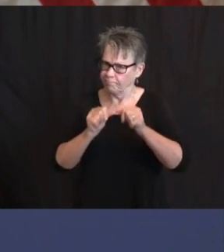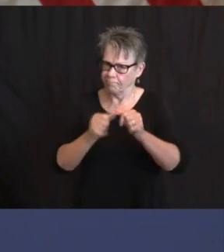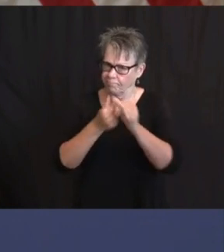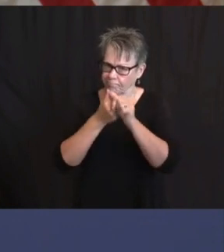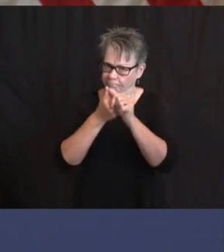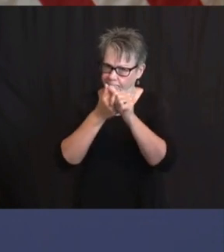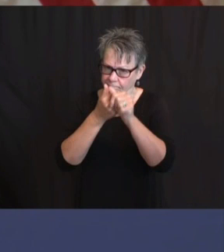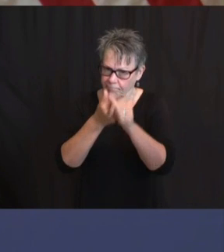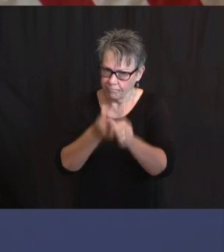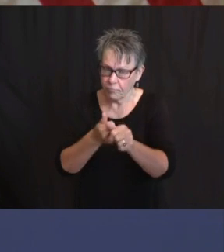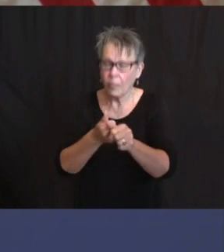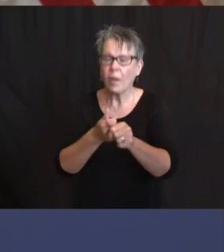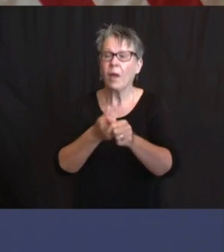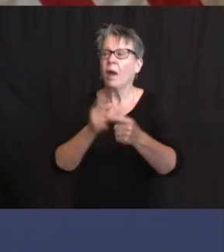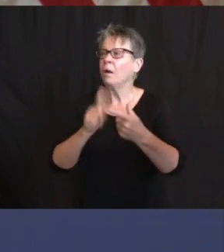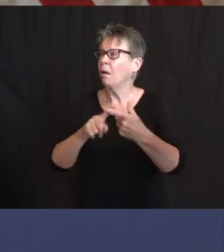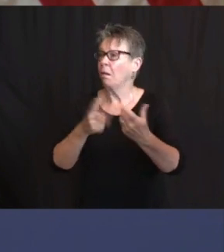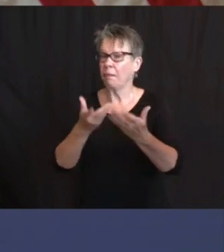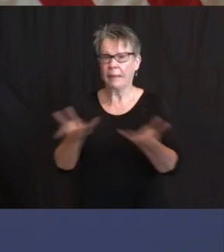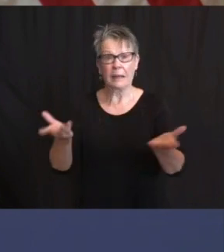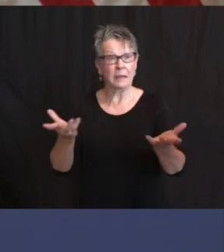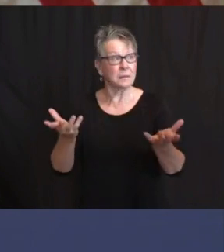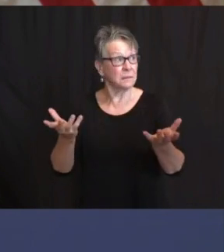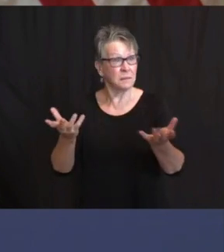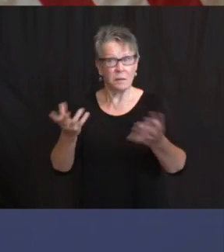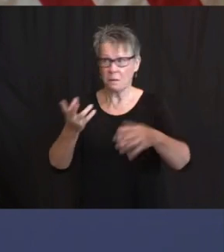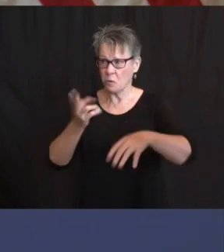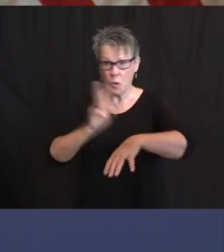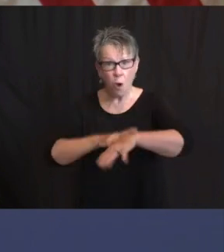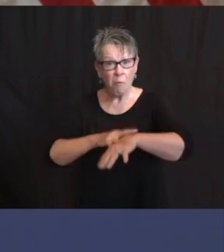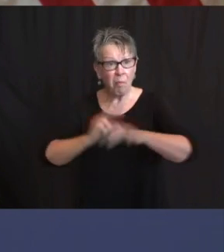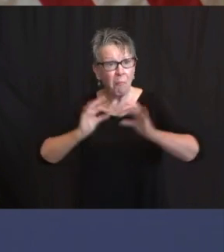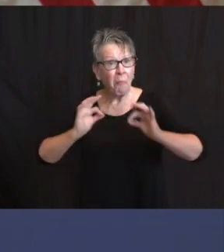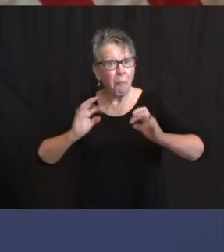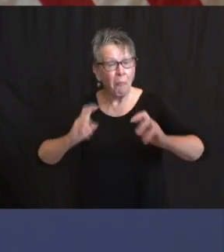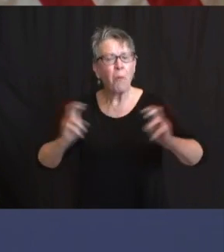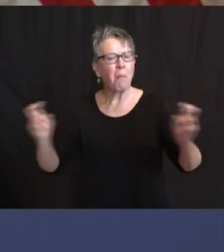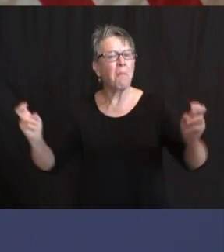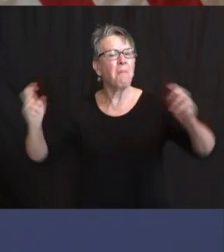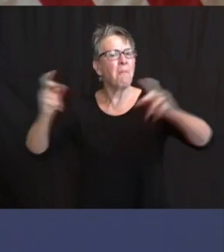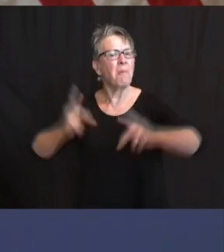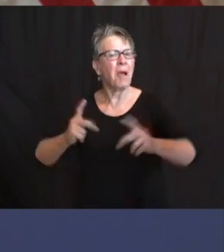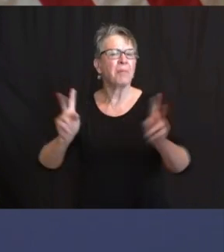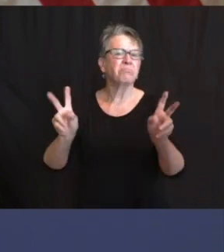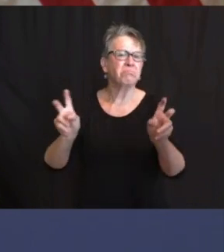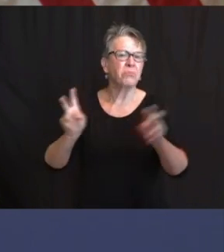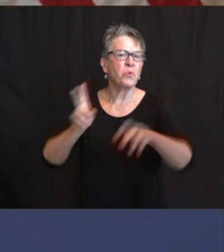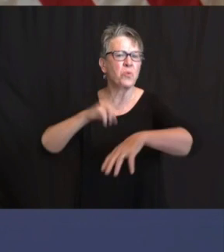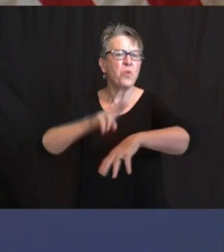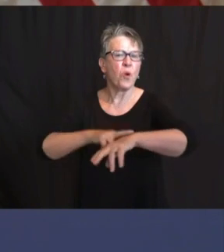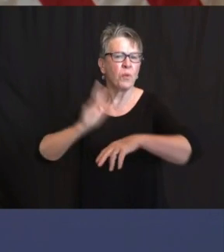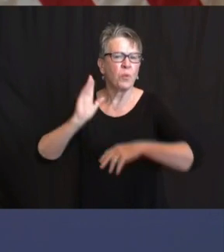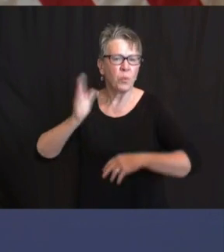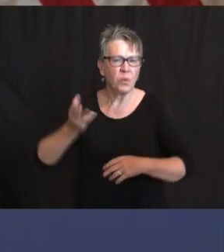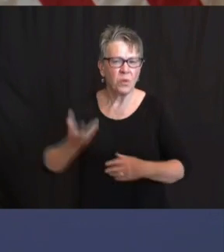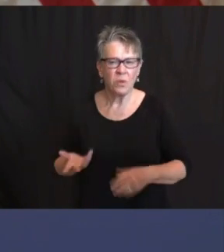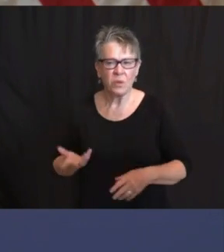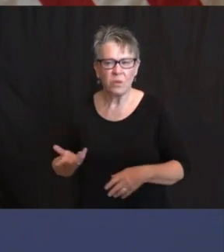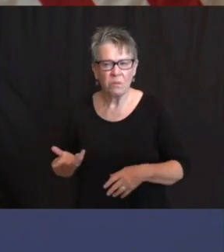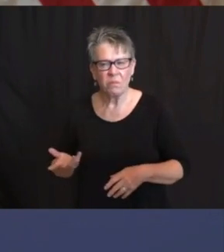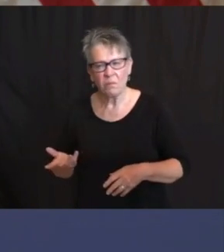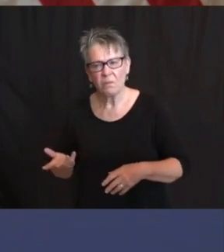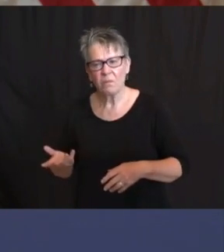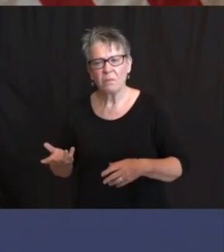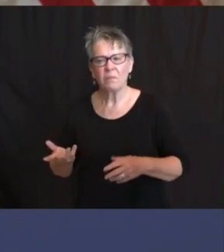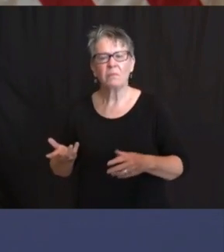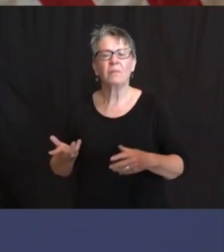needs. Throughout each stage, though, institutions must observe standards of social distancing of 6 feet,